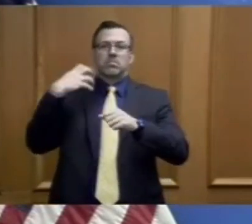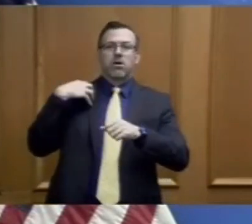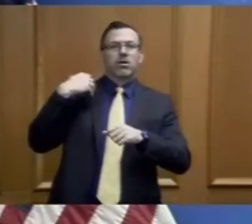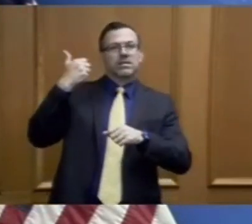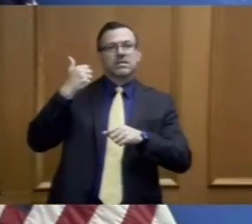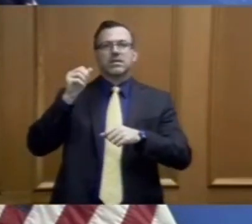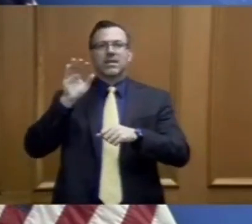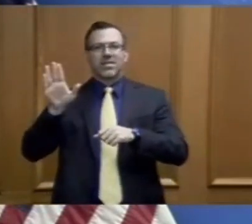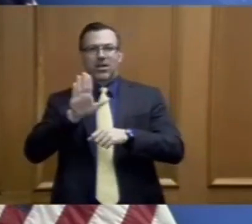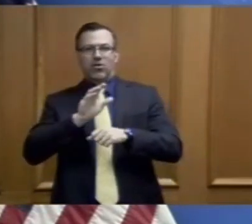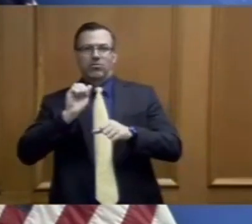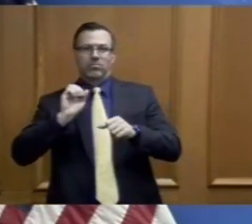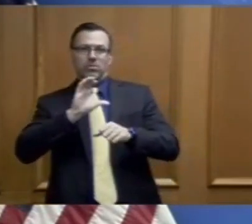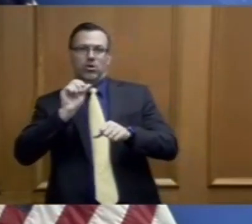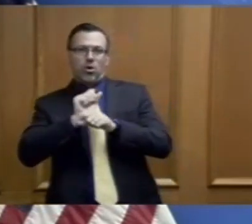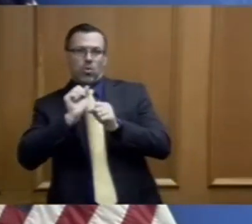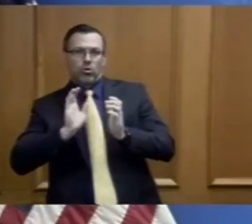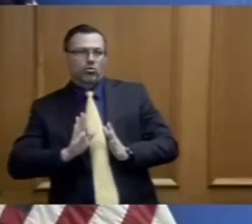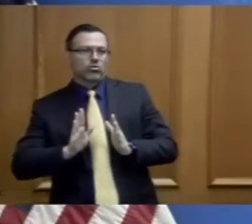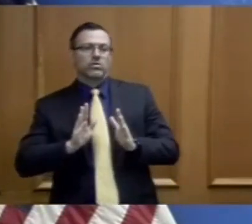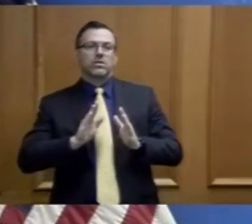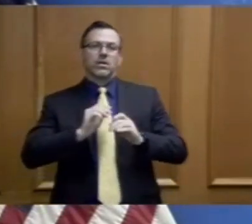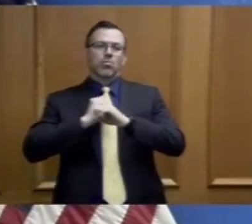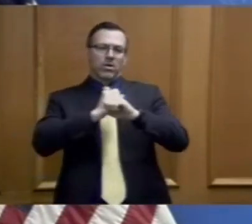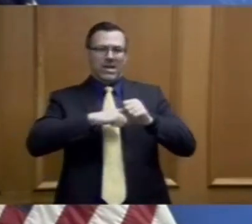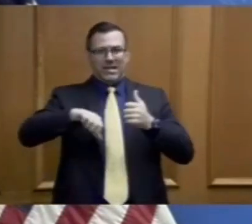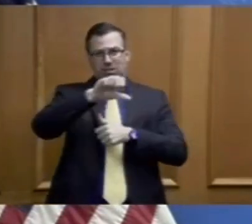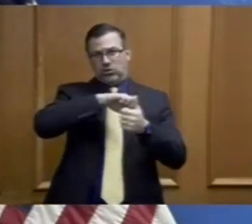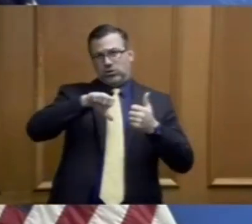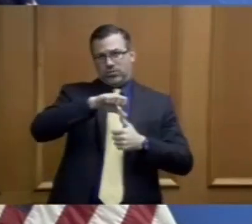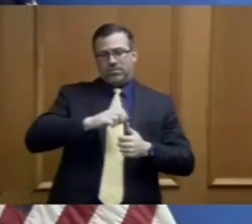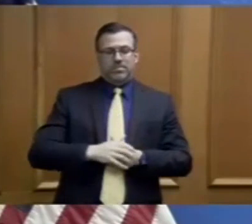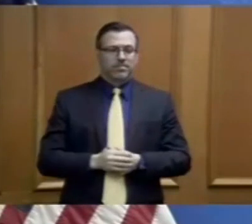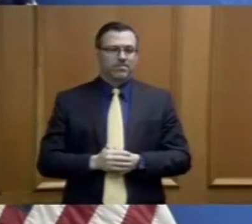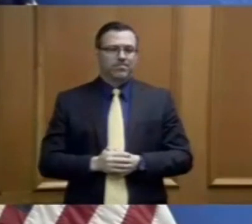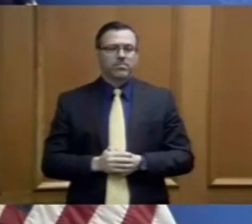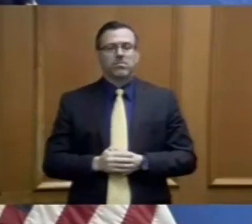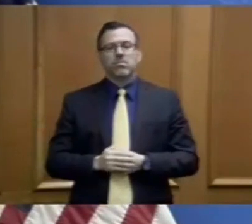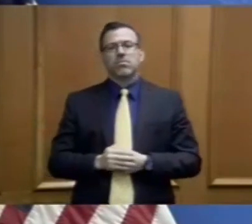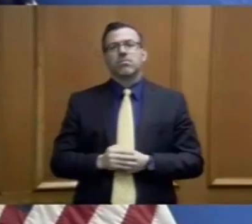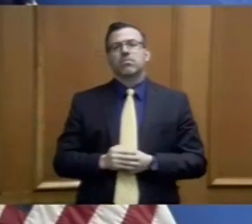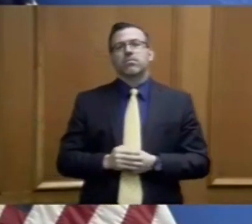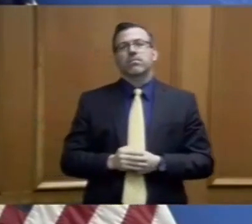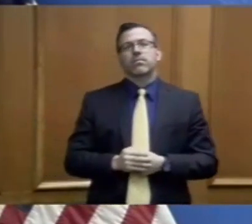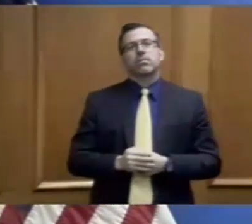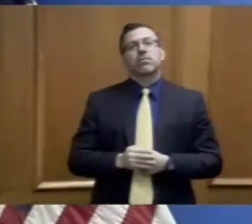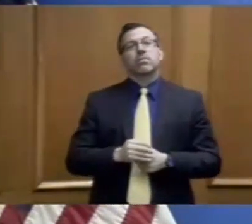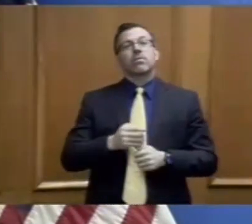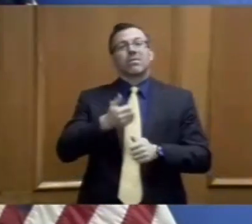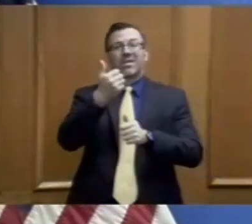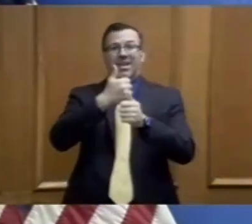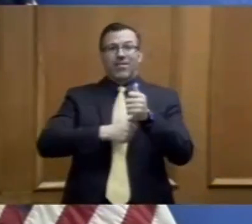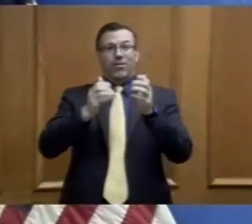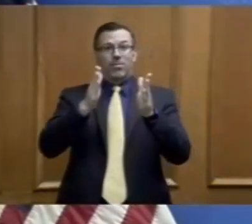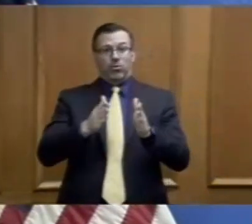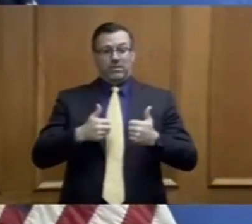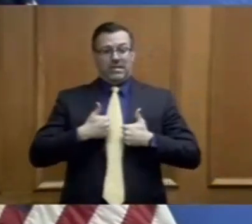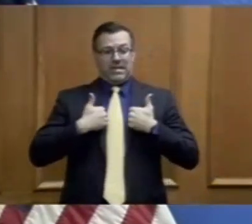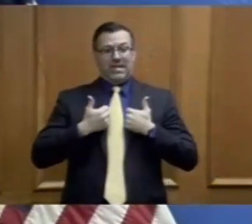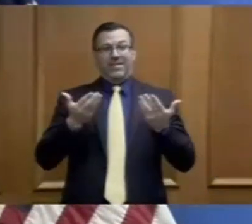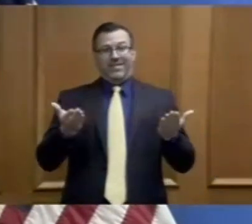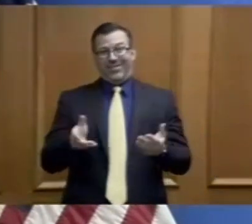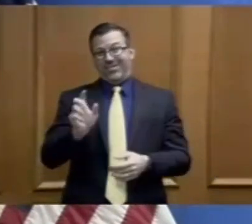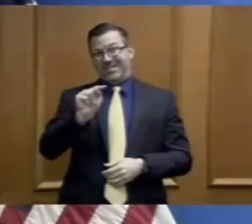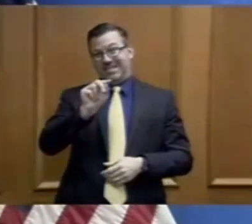their coworkers, and the customers that they serve. And finally, we encourage every Tennessee resident to be on the